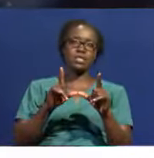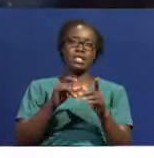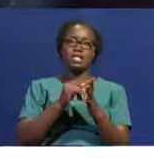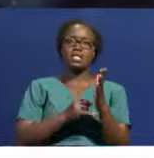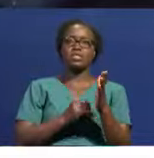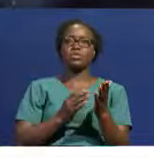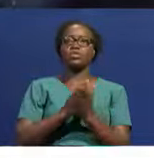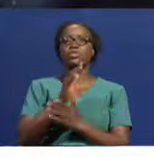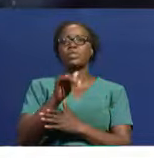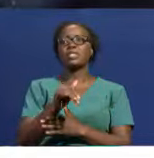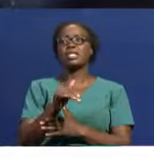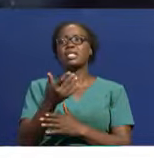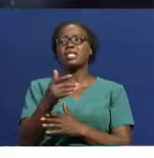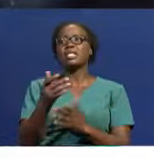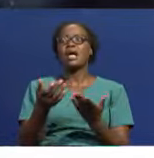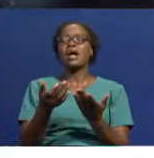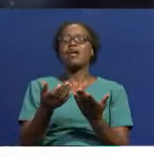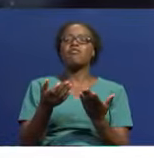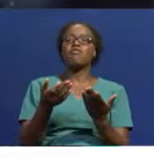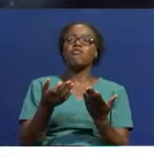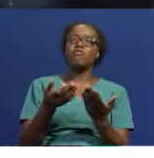to ensure these guys have a free